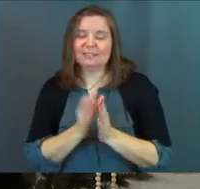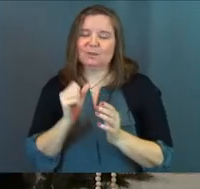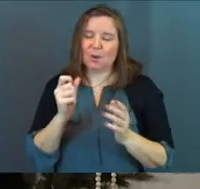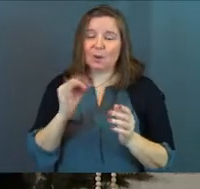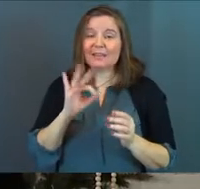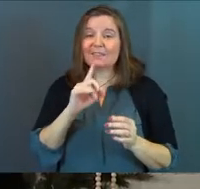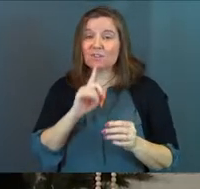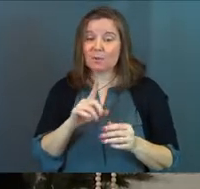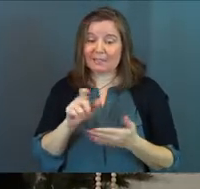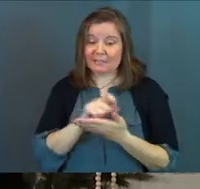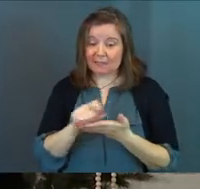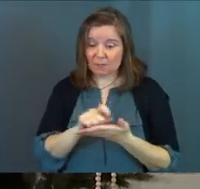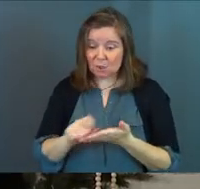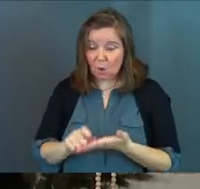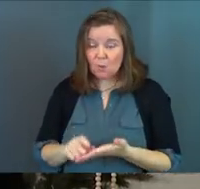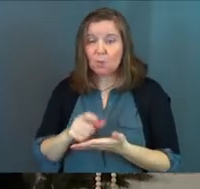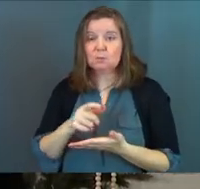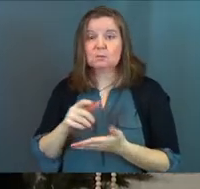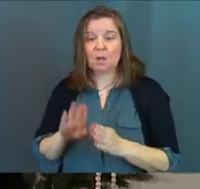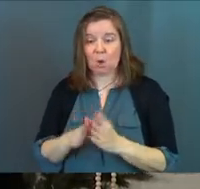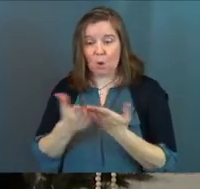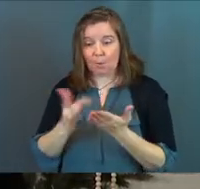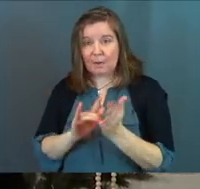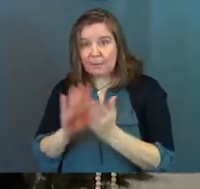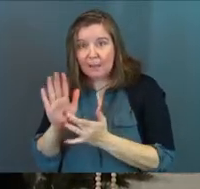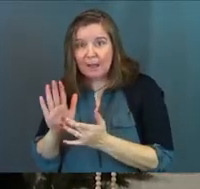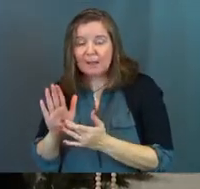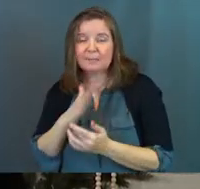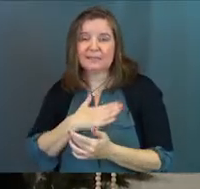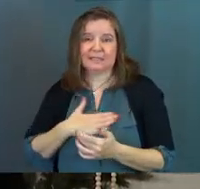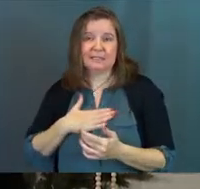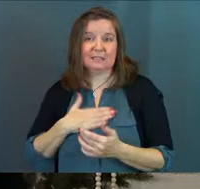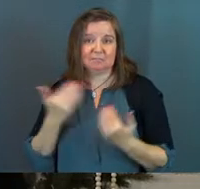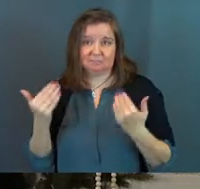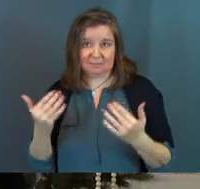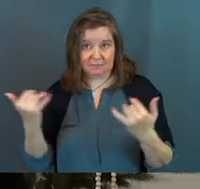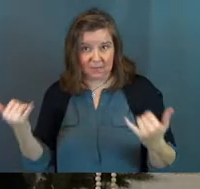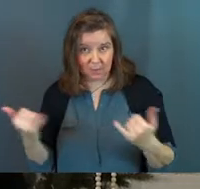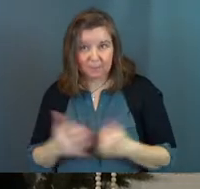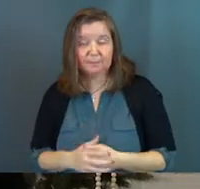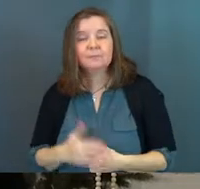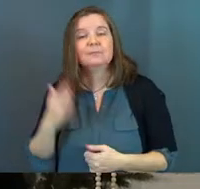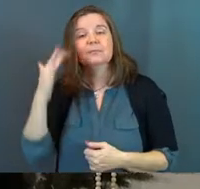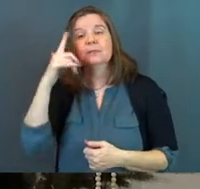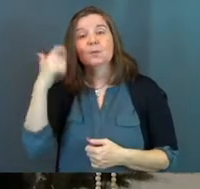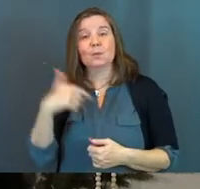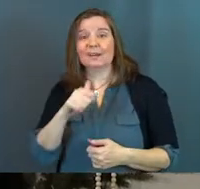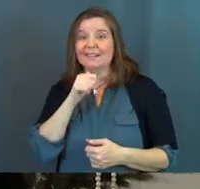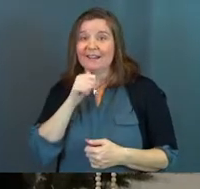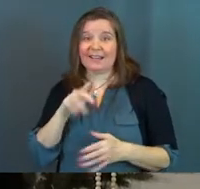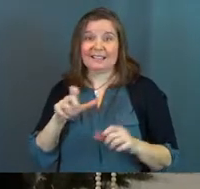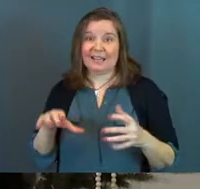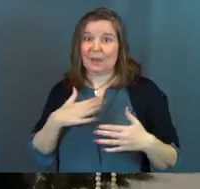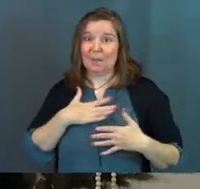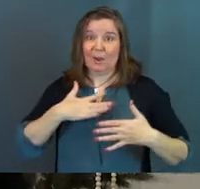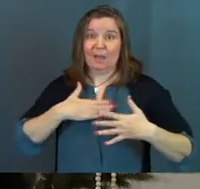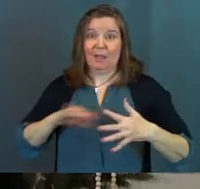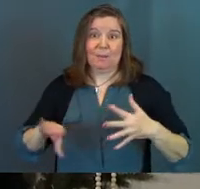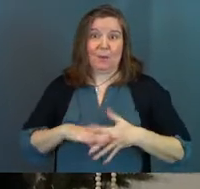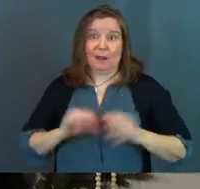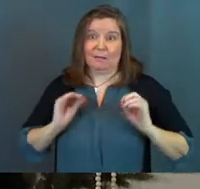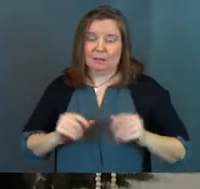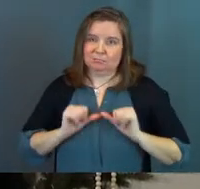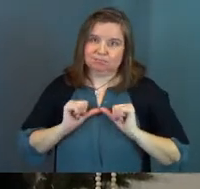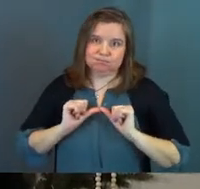So if you're going to be taking notes and opening up your Bibles, please do so now, because we're not going to take a breath for the rest